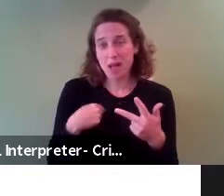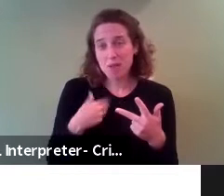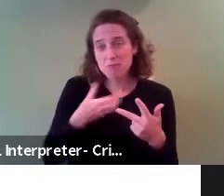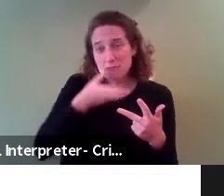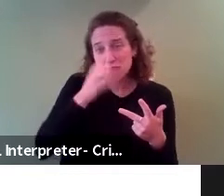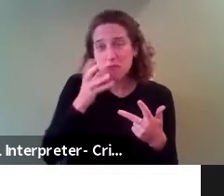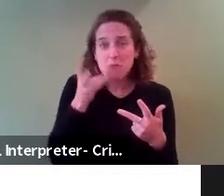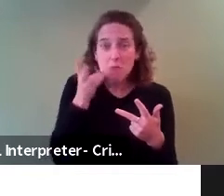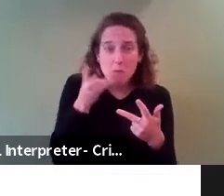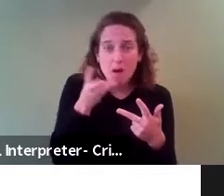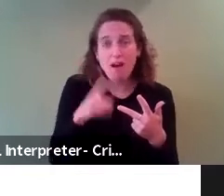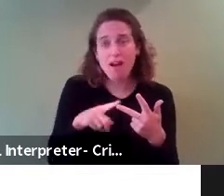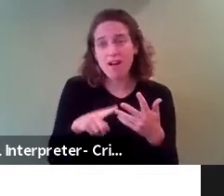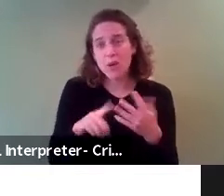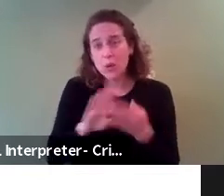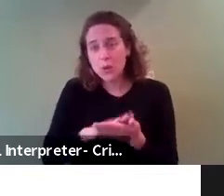is. How are you sort of